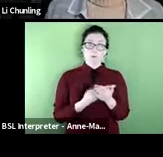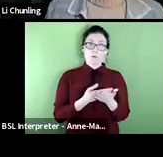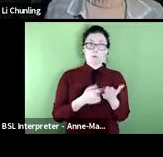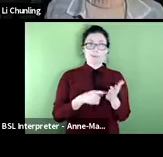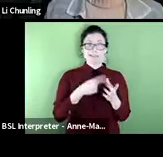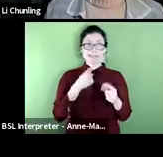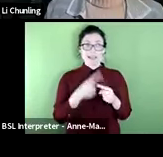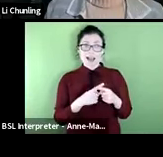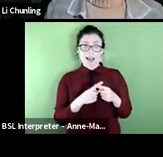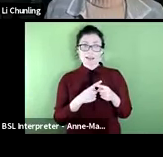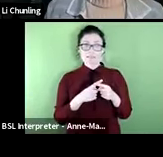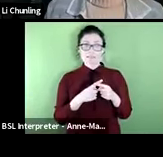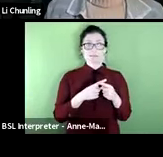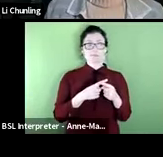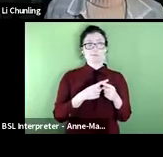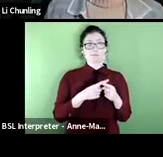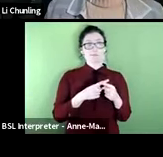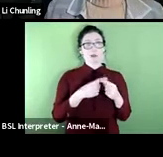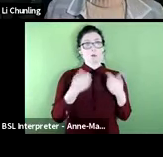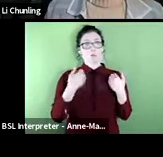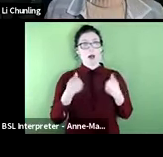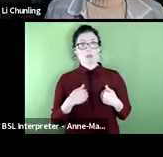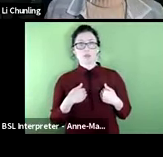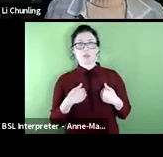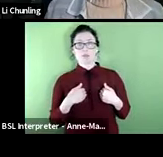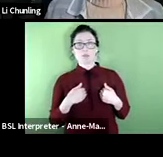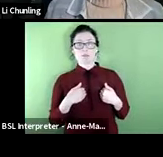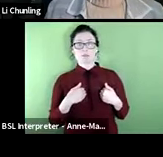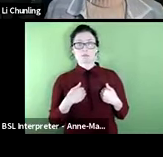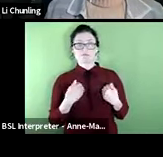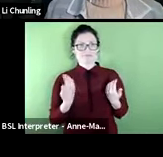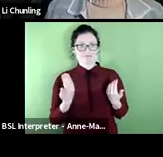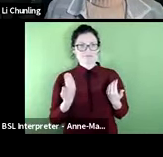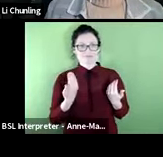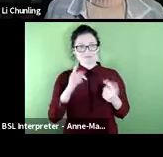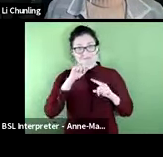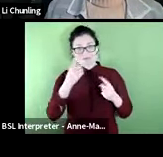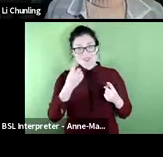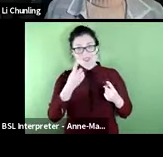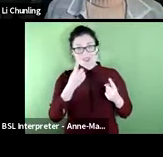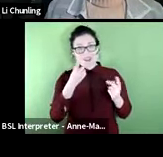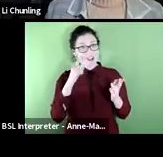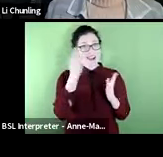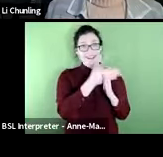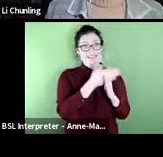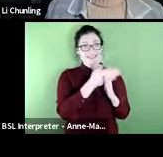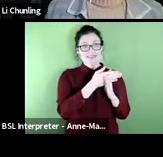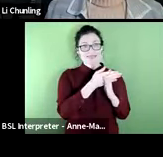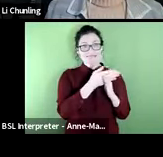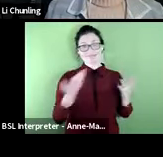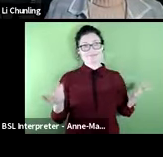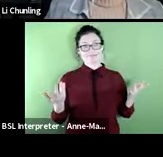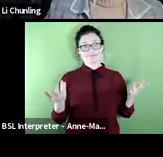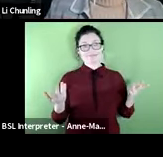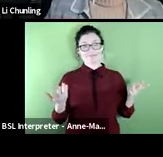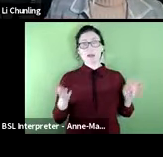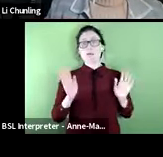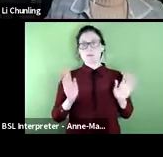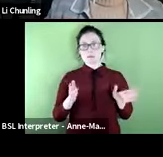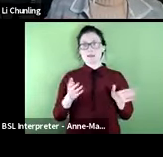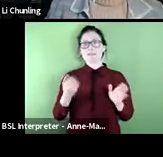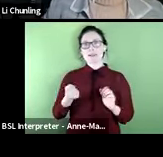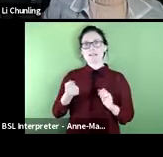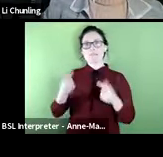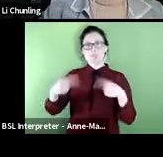taxation and wealth, but this is not public available. One has to be authorized to use